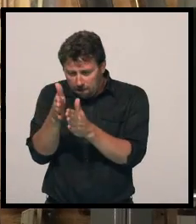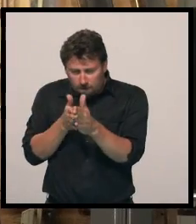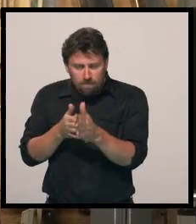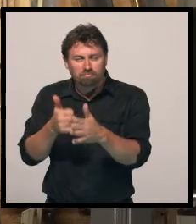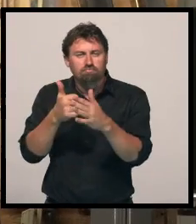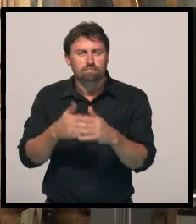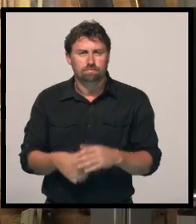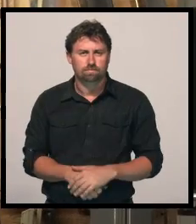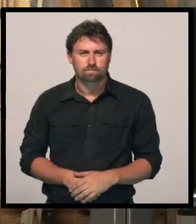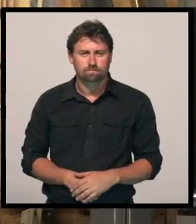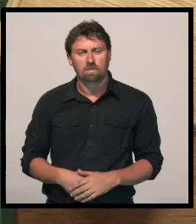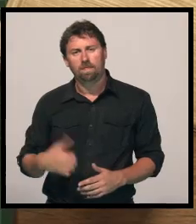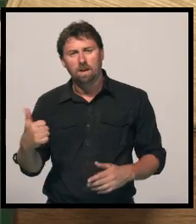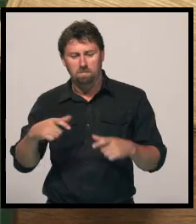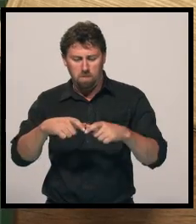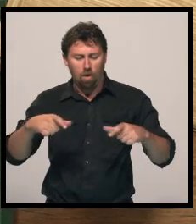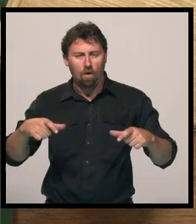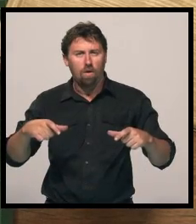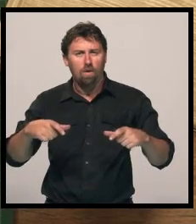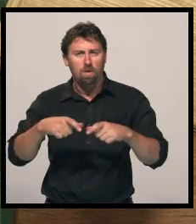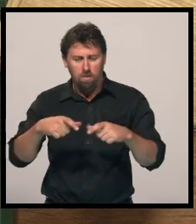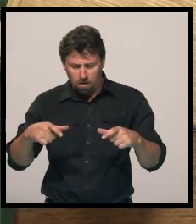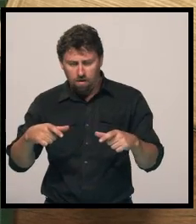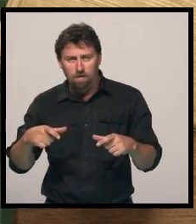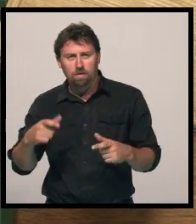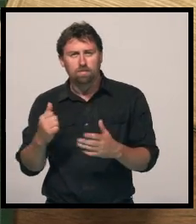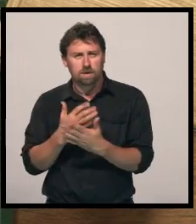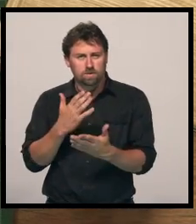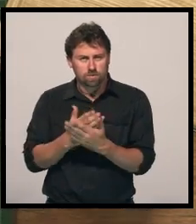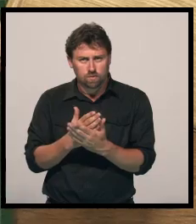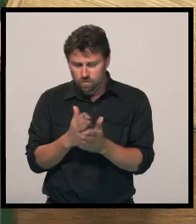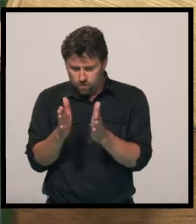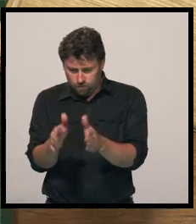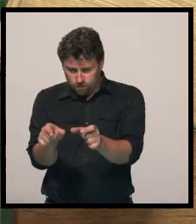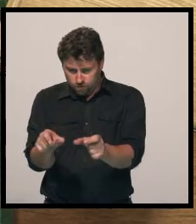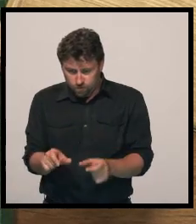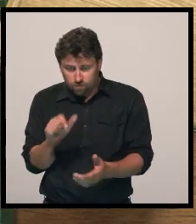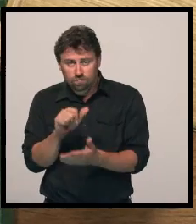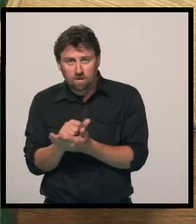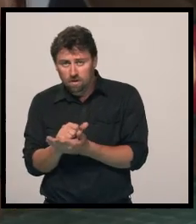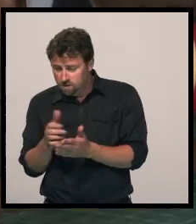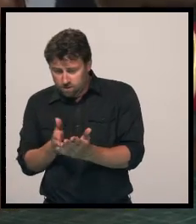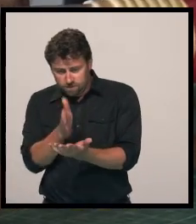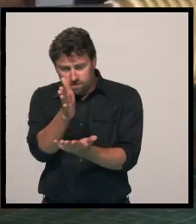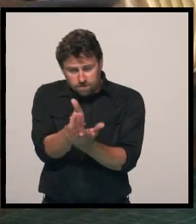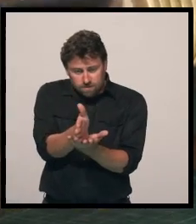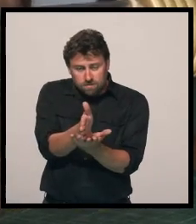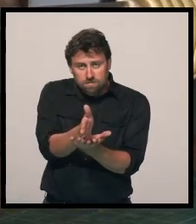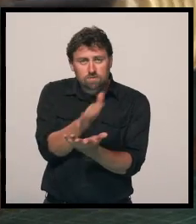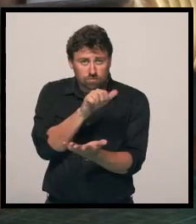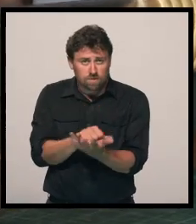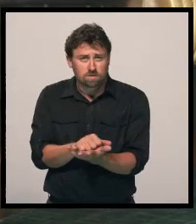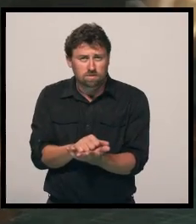And then get your block, make sure you've got the miters going in the right direction, get your saw. I would cut